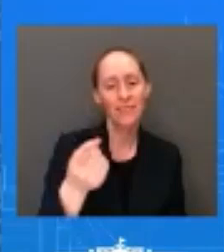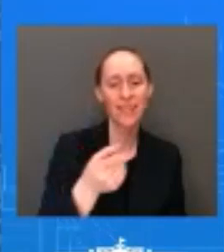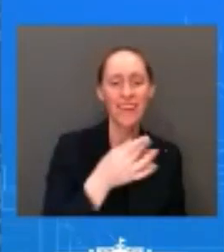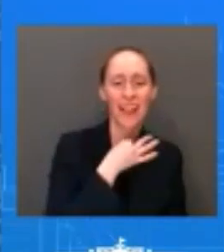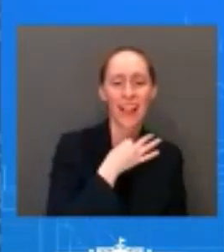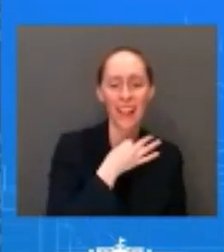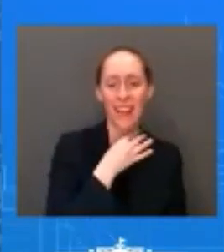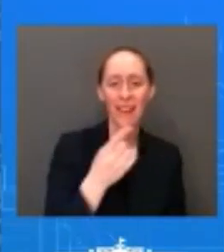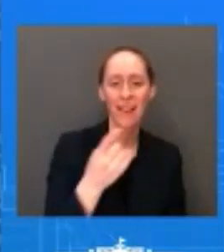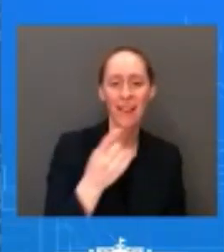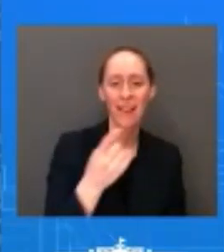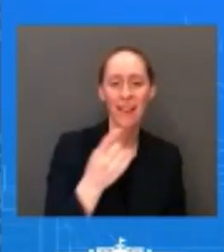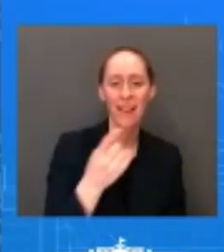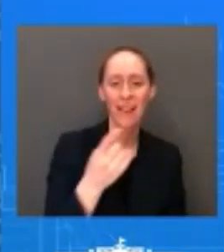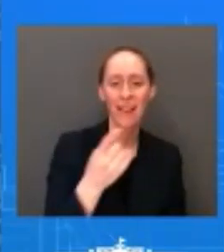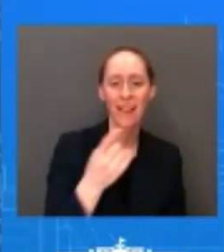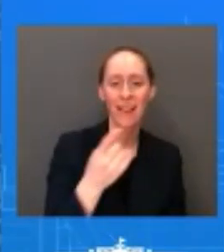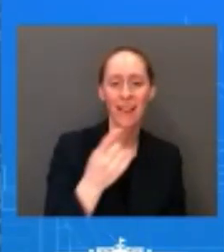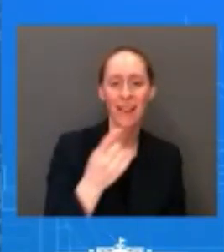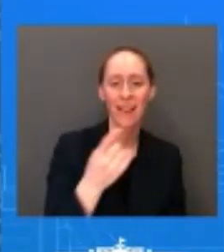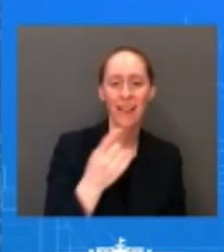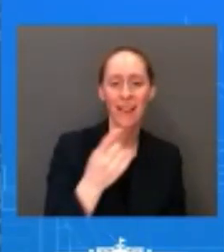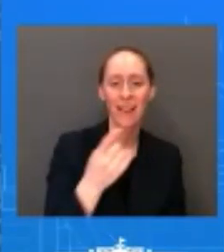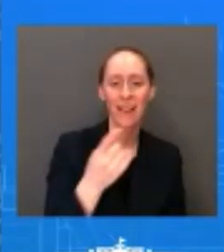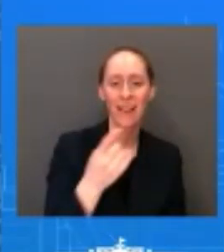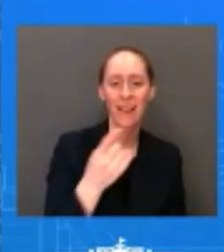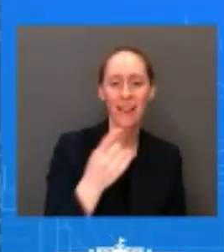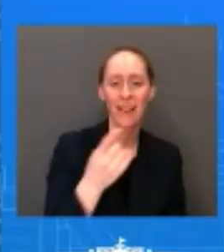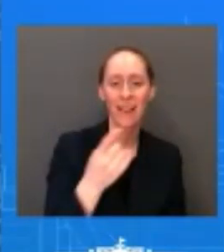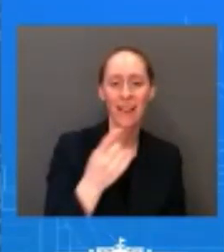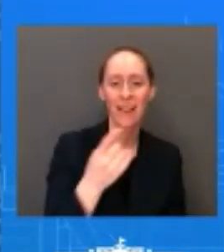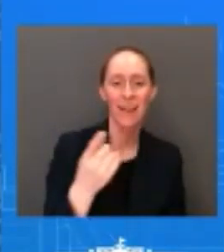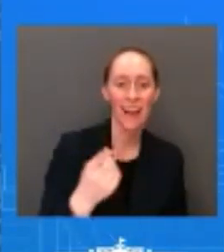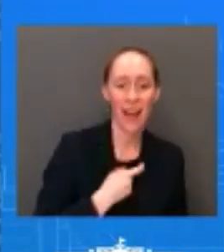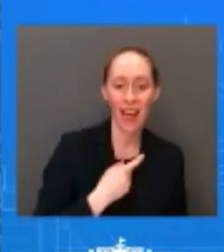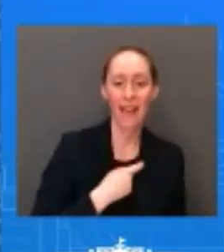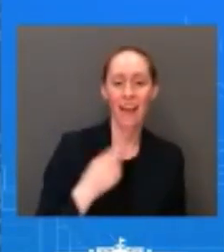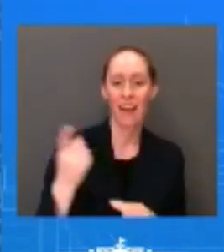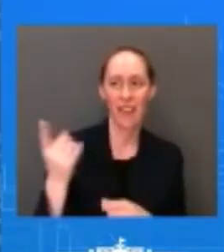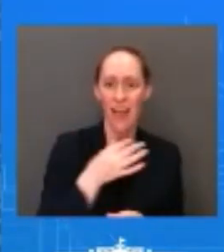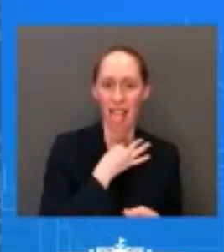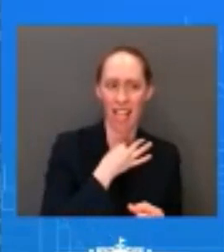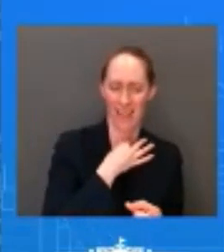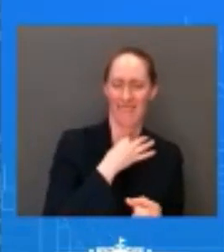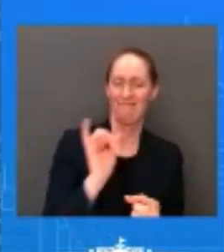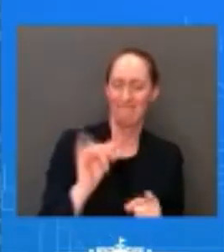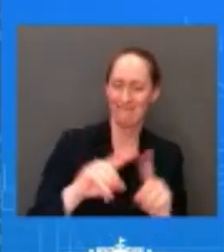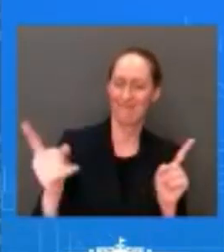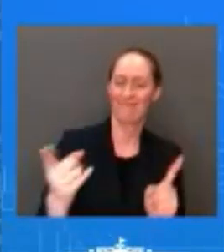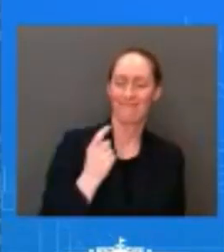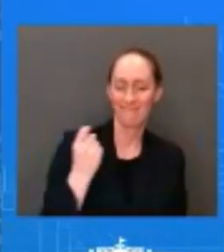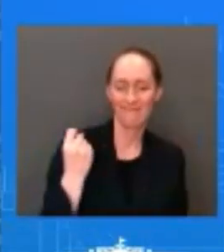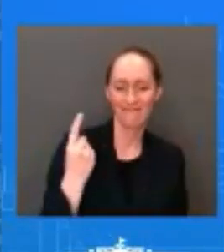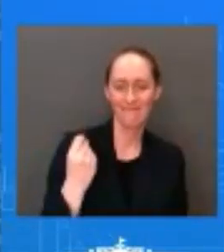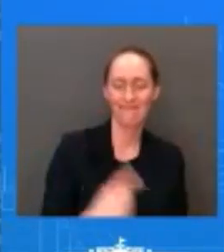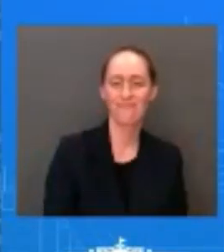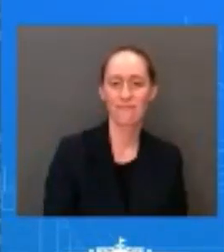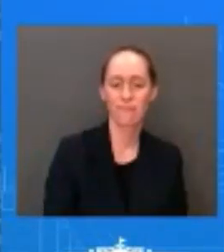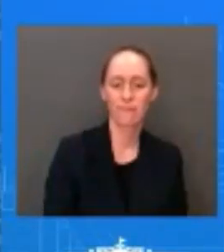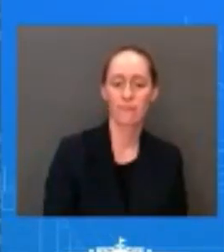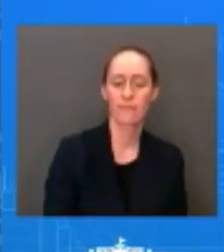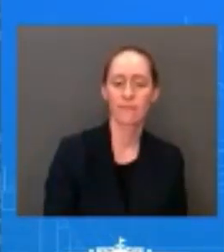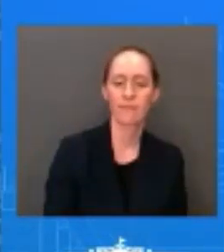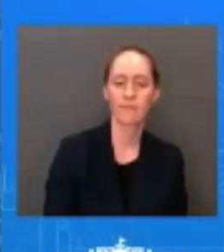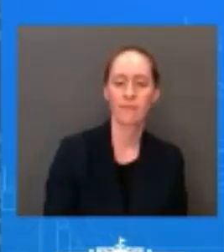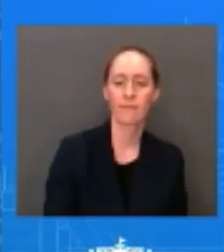question to ask, but. The way she even does that, she's just so snappy. Any other underlying questions that you may have, I